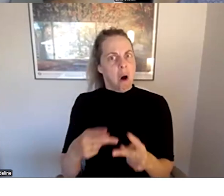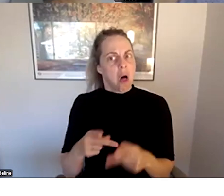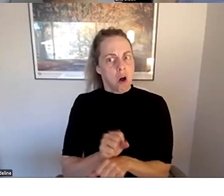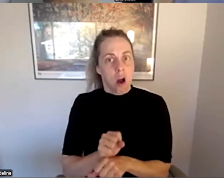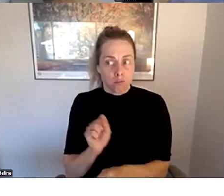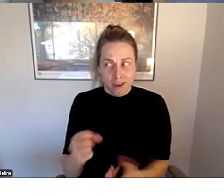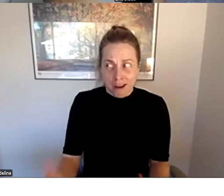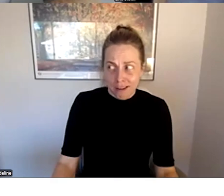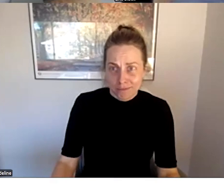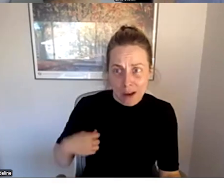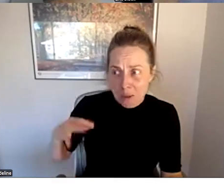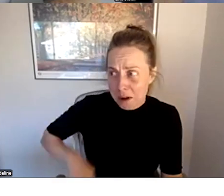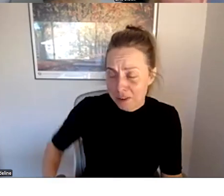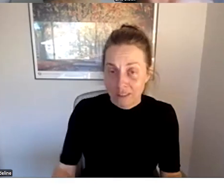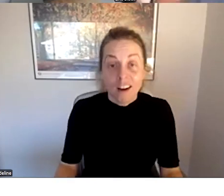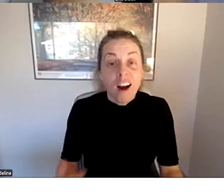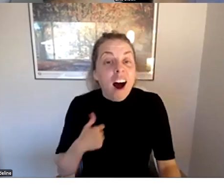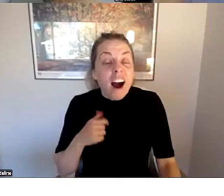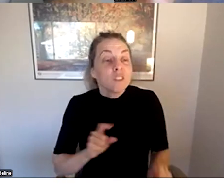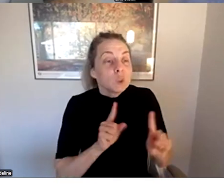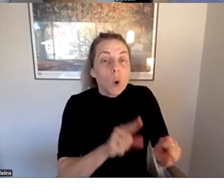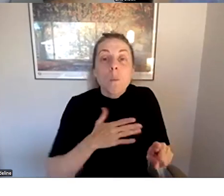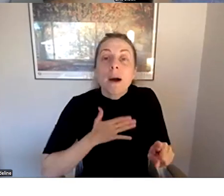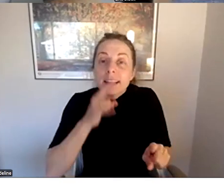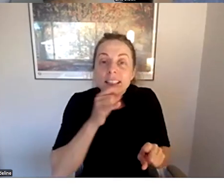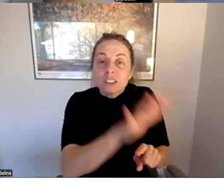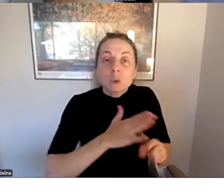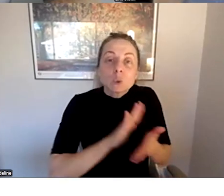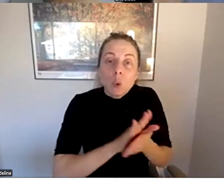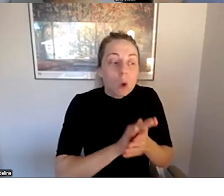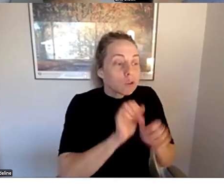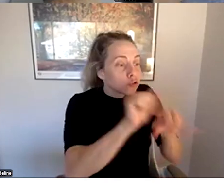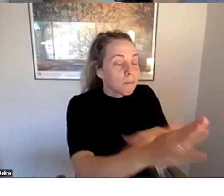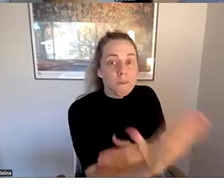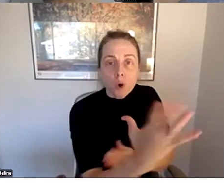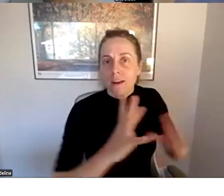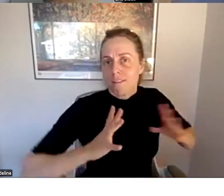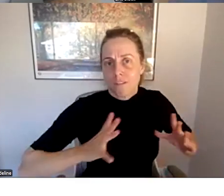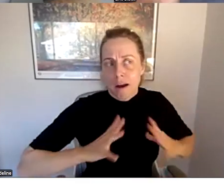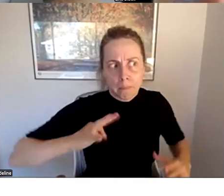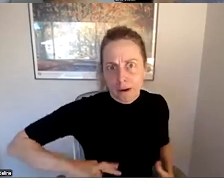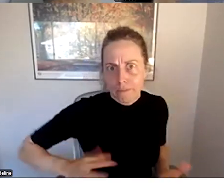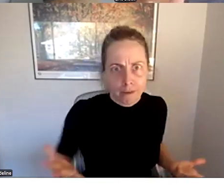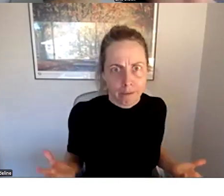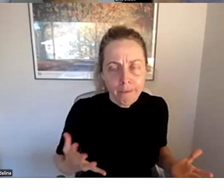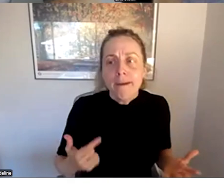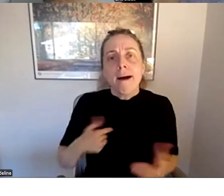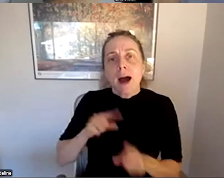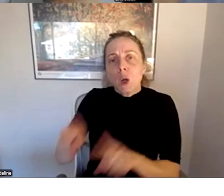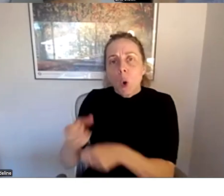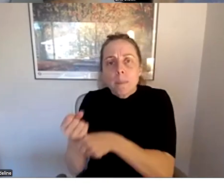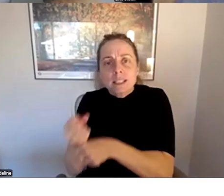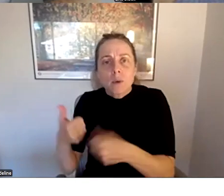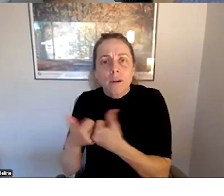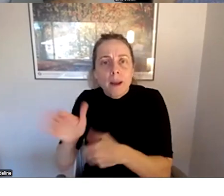of benefit from that. Got to drop the kids off in the morning? Yeah, kind of benefit from that. Got to go to a baseball game in the afternoon? Yeah, kind of benefit from that, right? So everybody's kind of benefiting